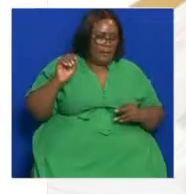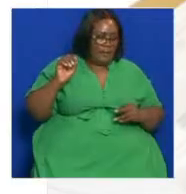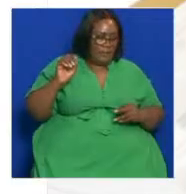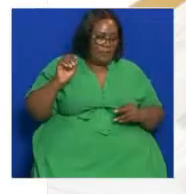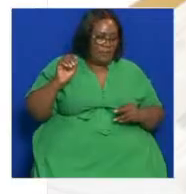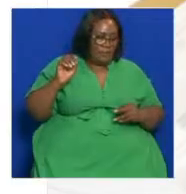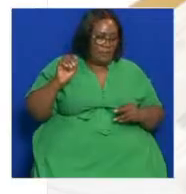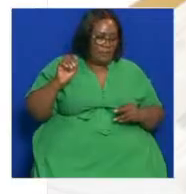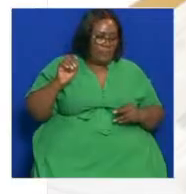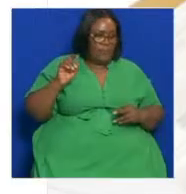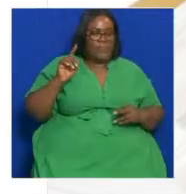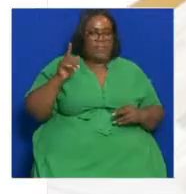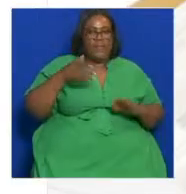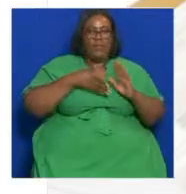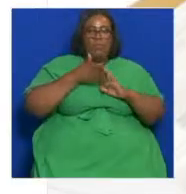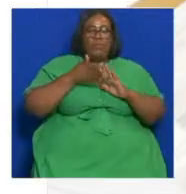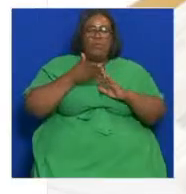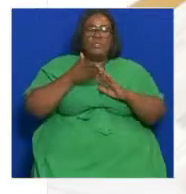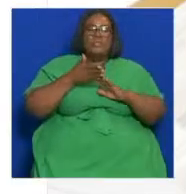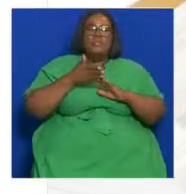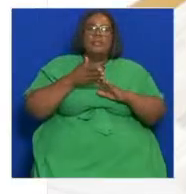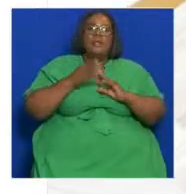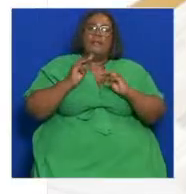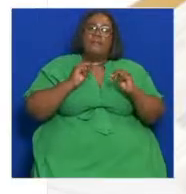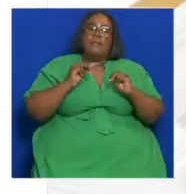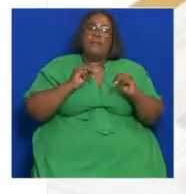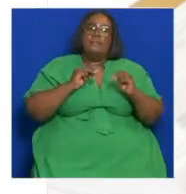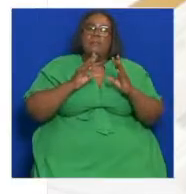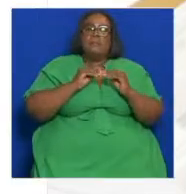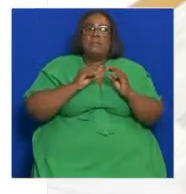operational management meeting, which we call OMC,